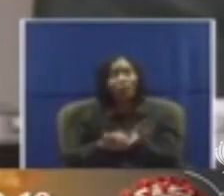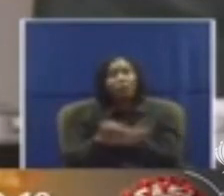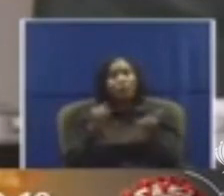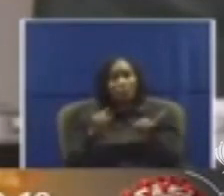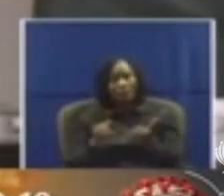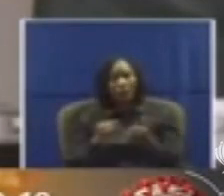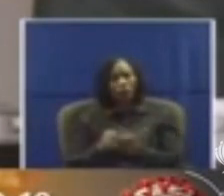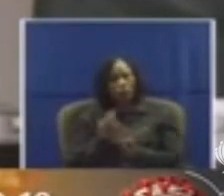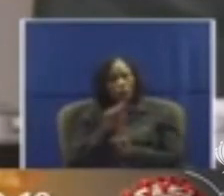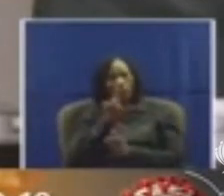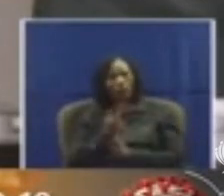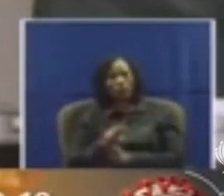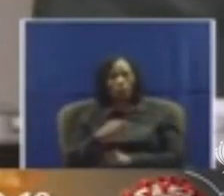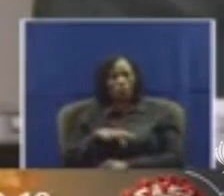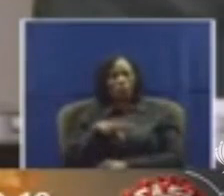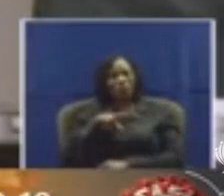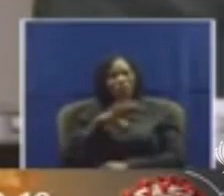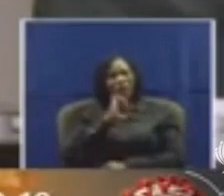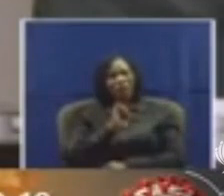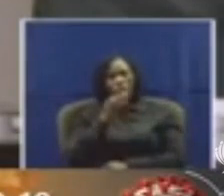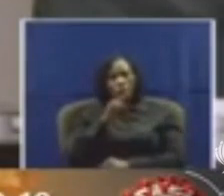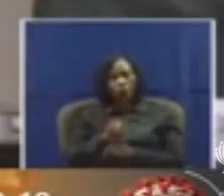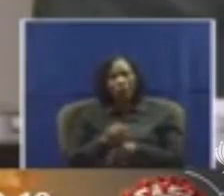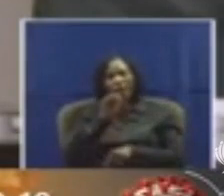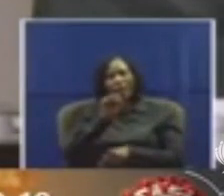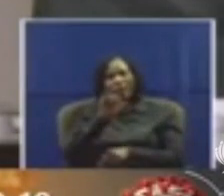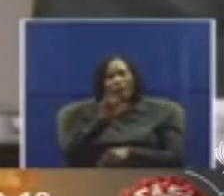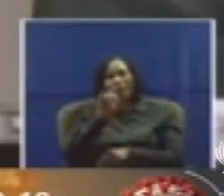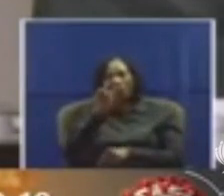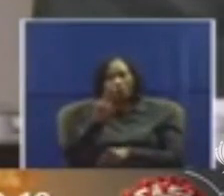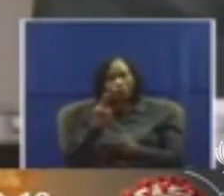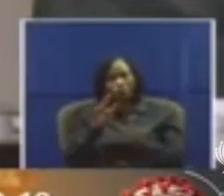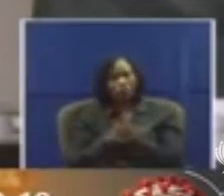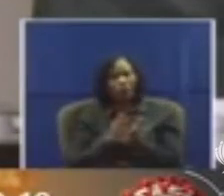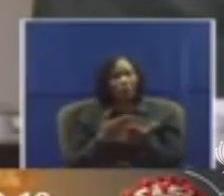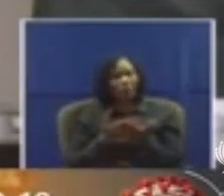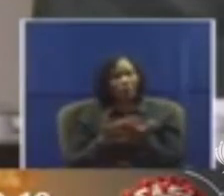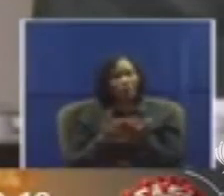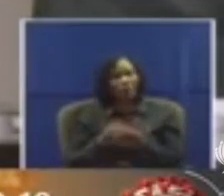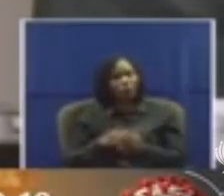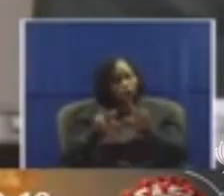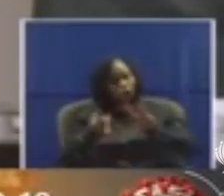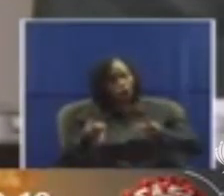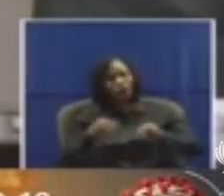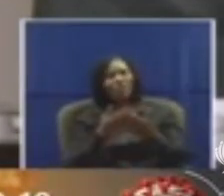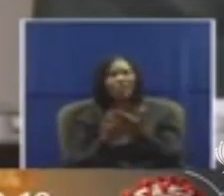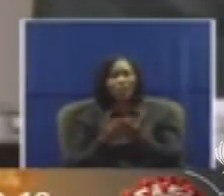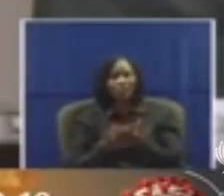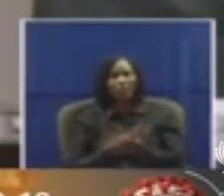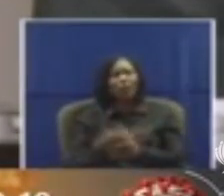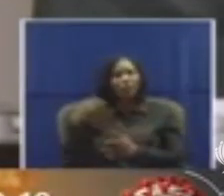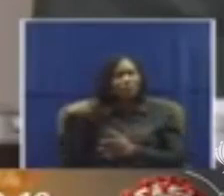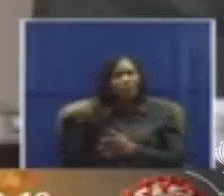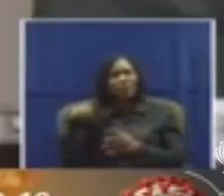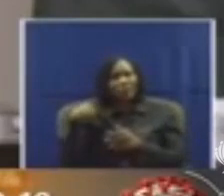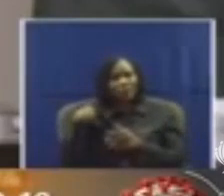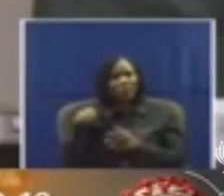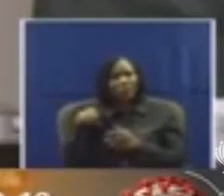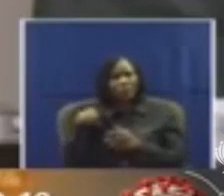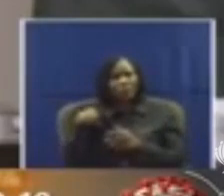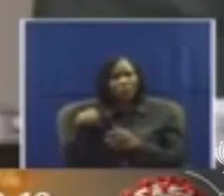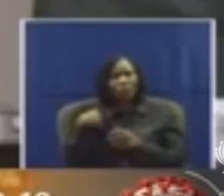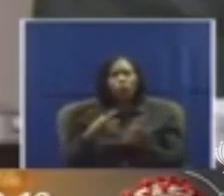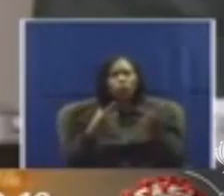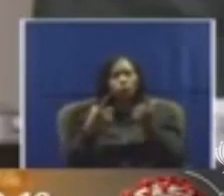your confidence in the ability of the SIU. Minister, why did you sought to embark on a